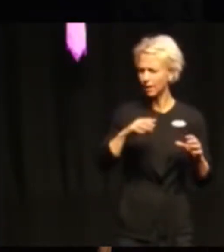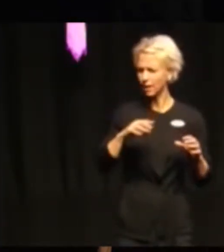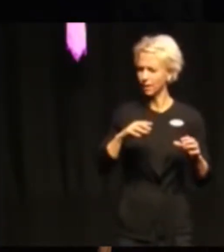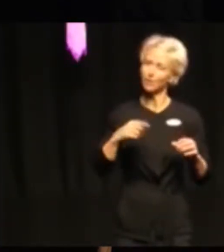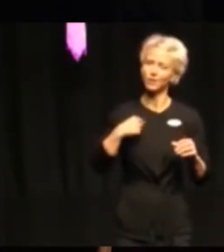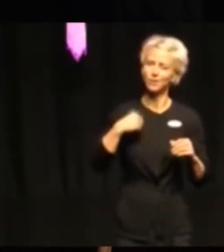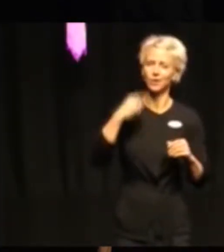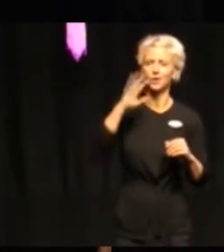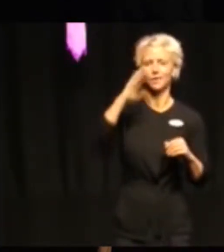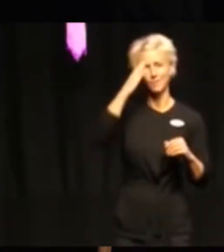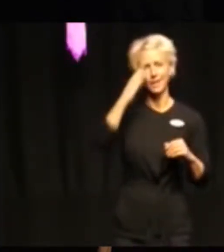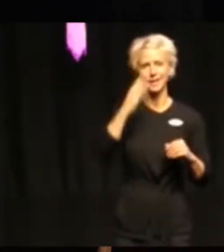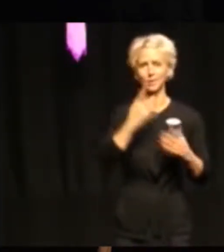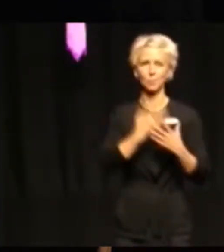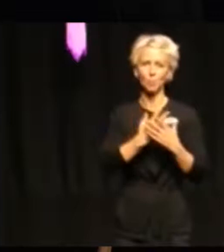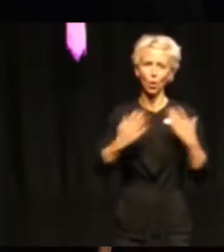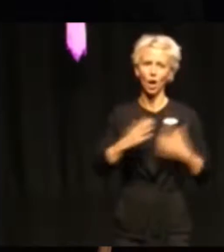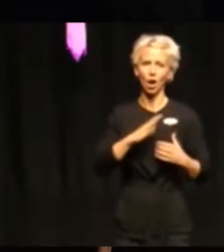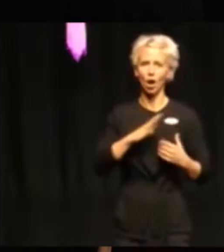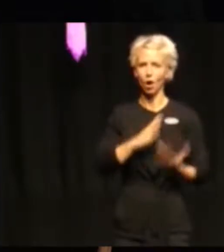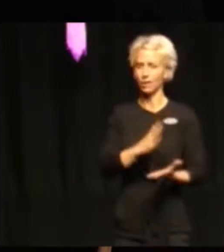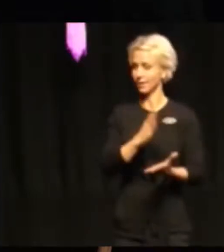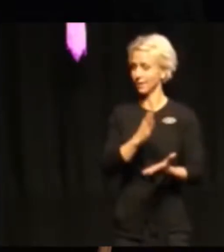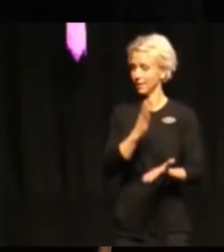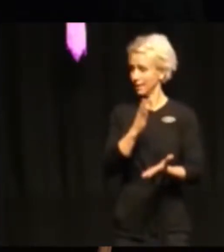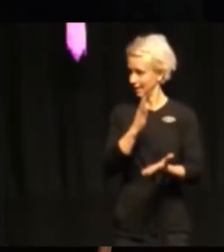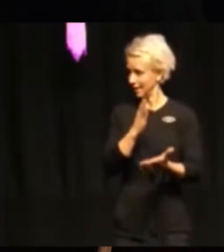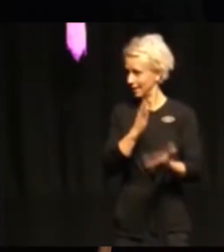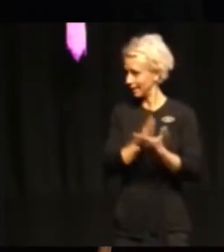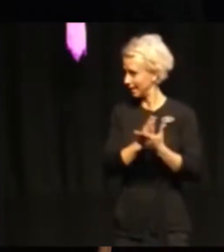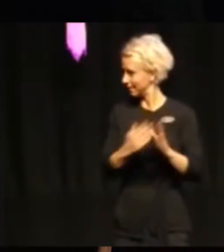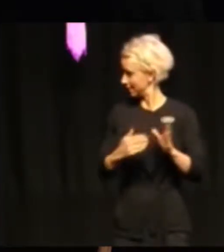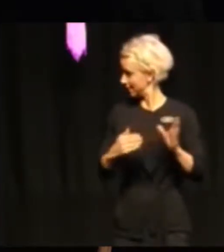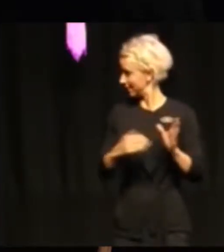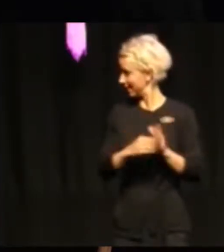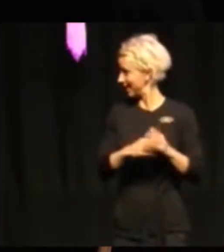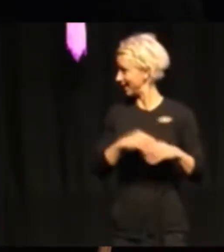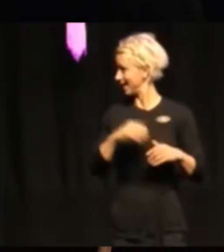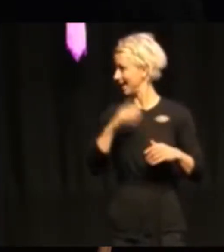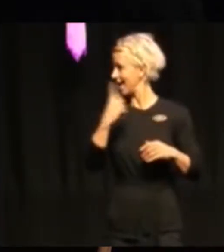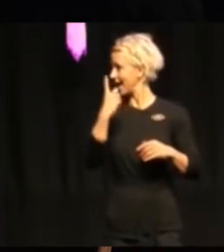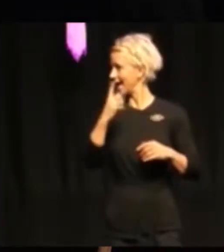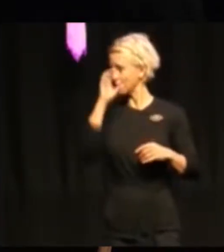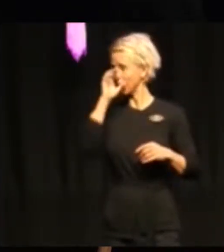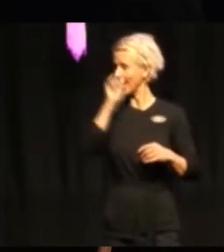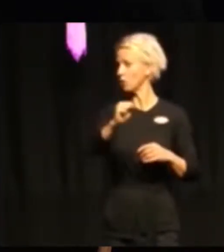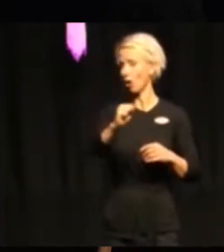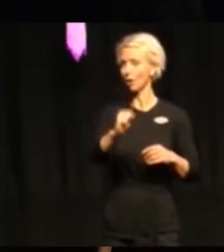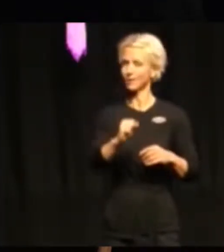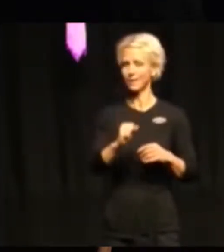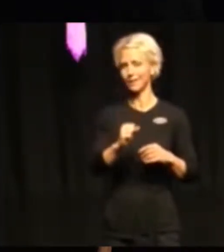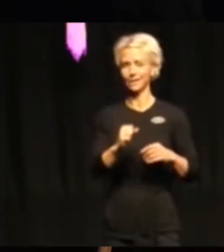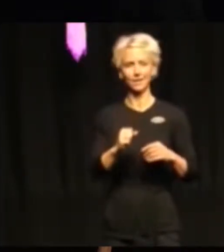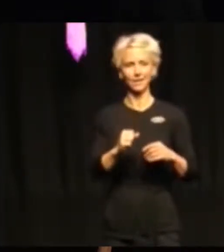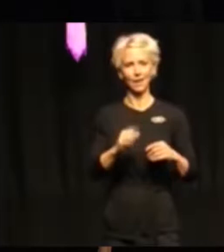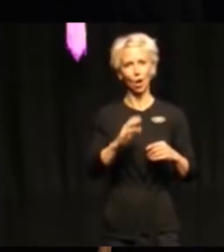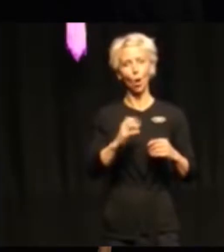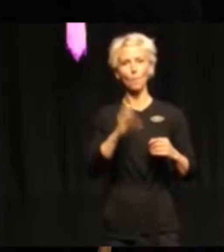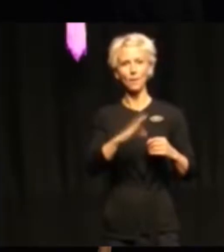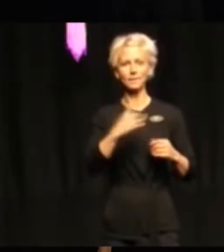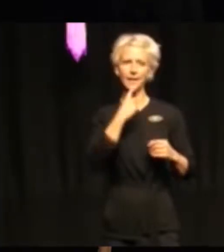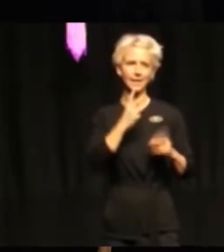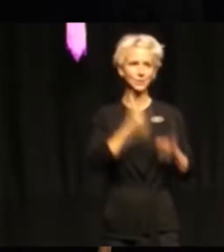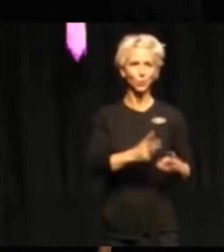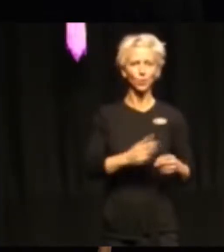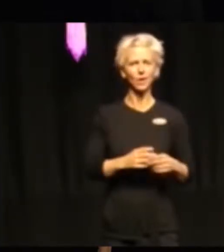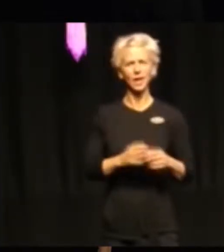saying I have a right to rainbows and unicorns, right? It just sounds so completely disconnected from reality. How do we go from